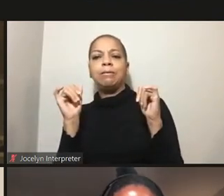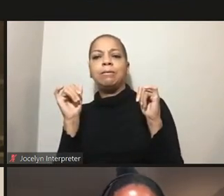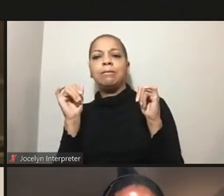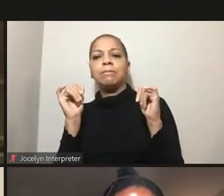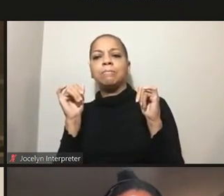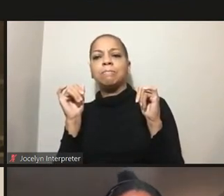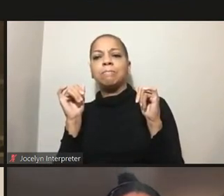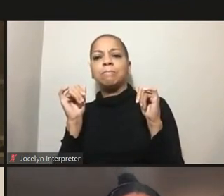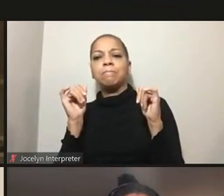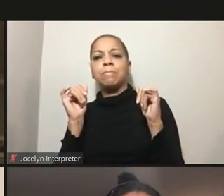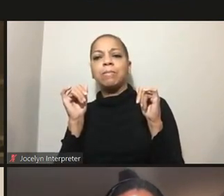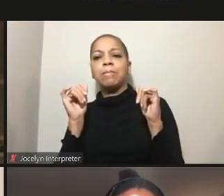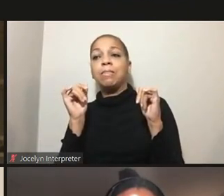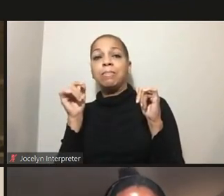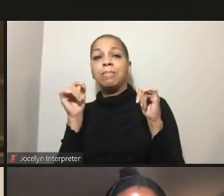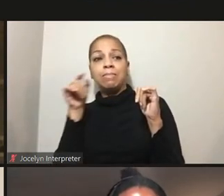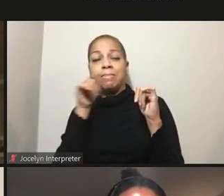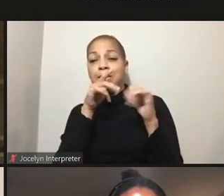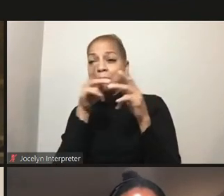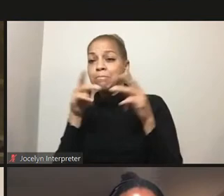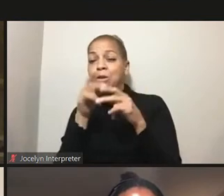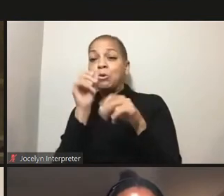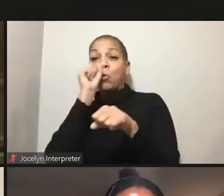they're working for me.